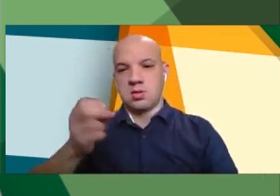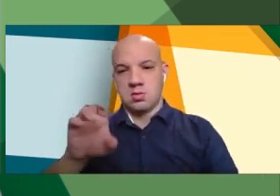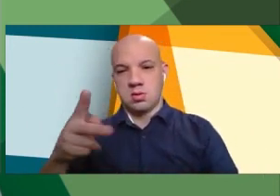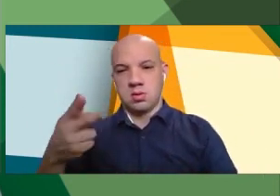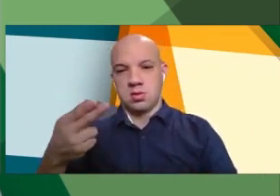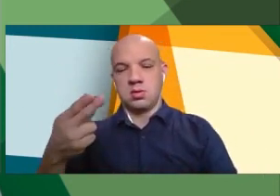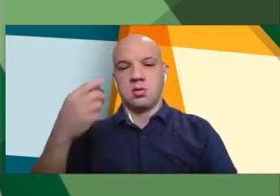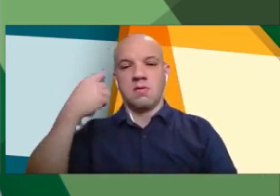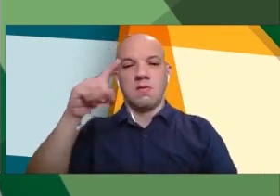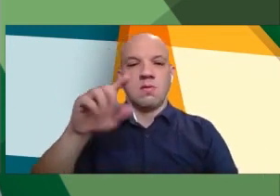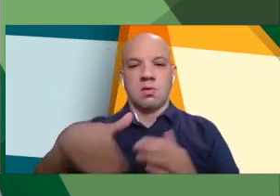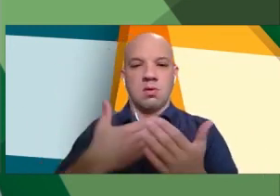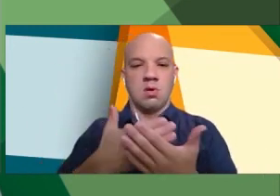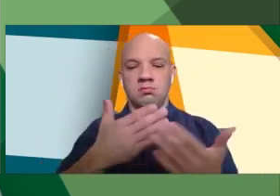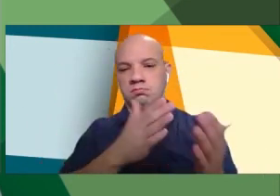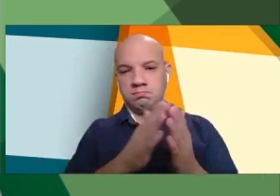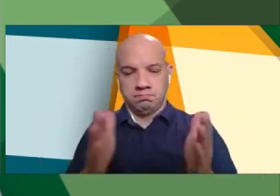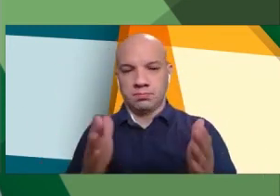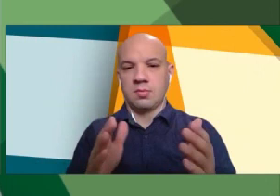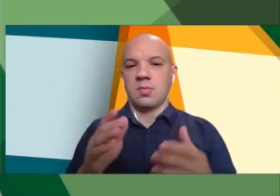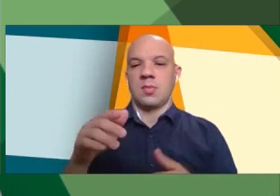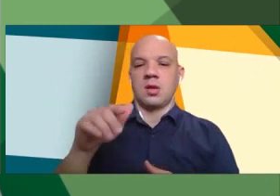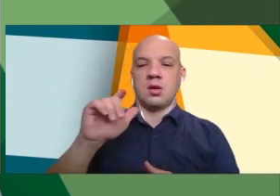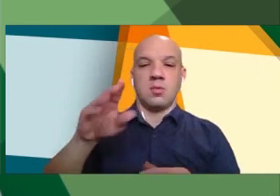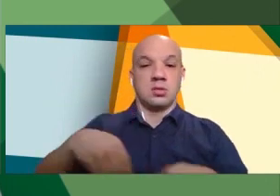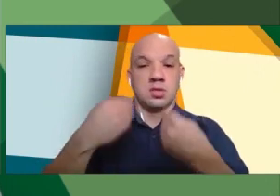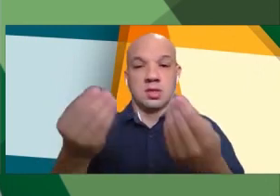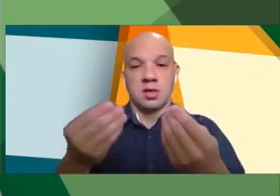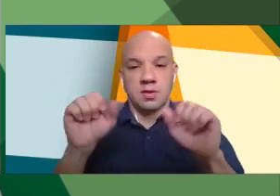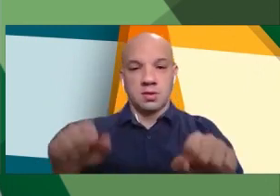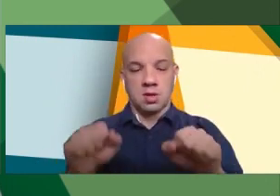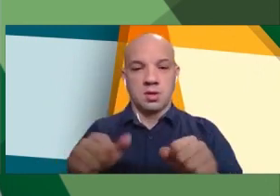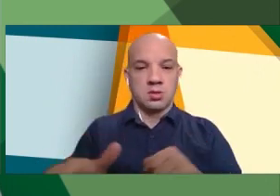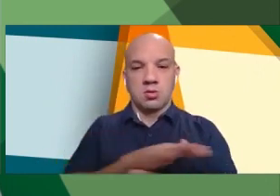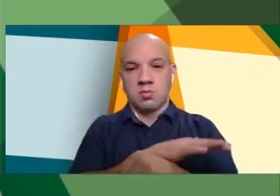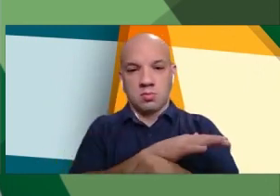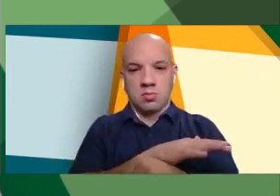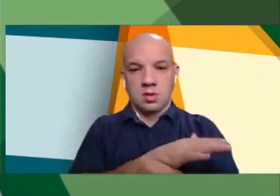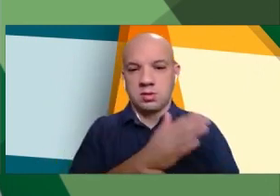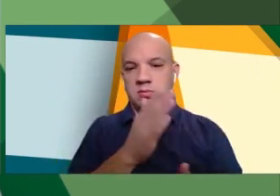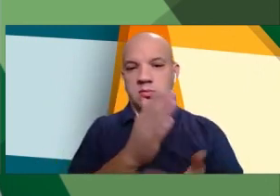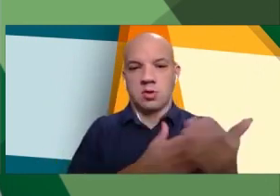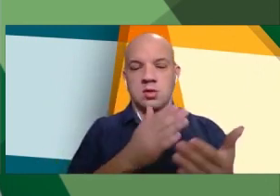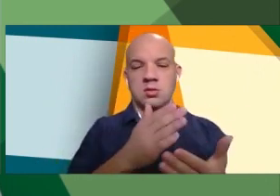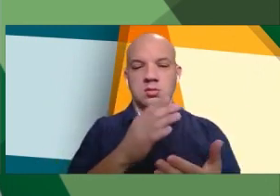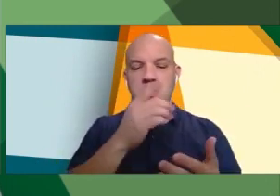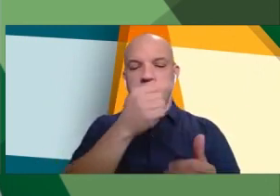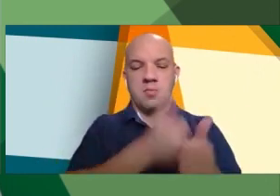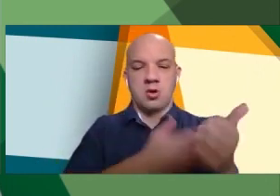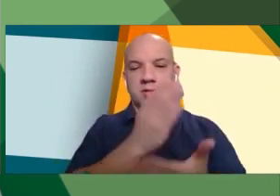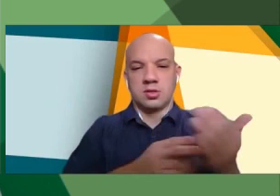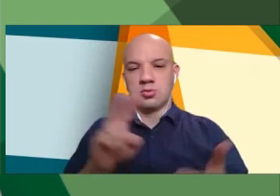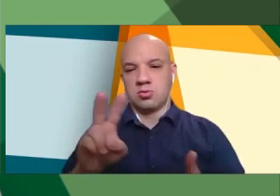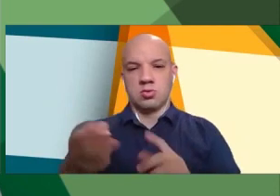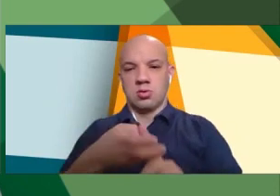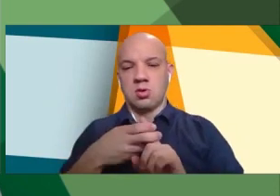such compliance. Indicate ability to complete required reporting for Section 3 hiring and contracting at least